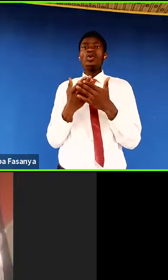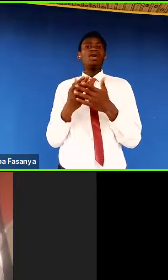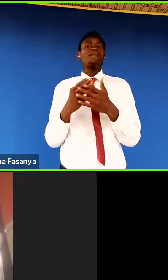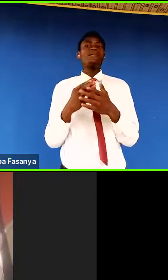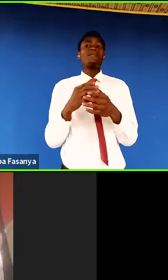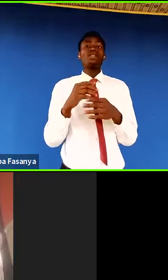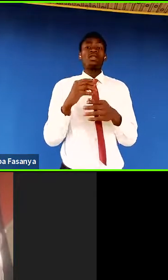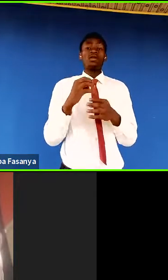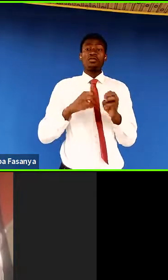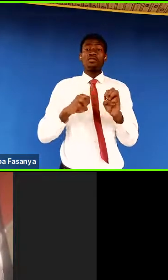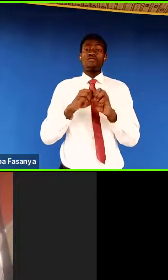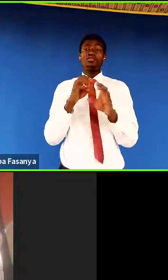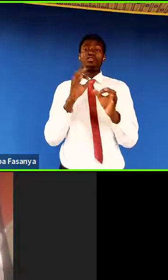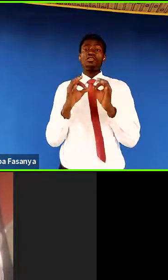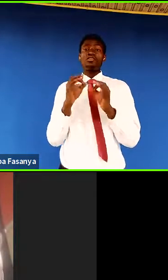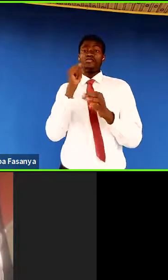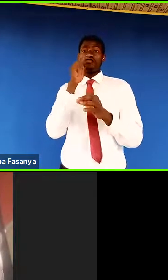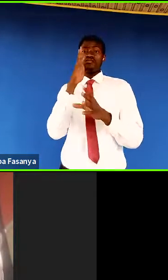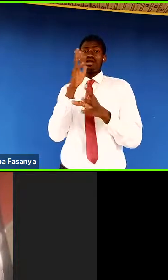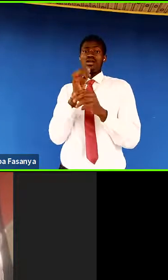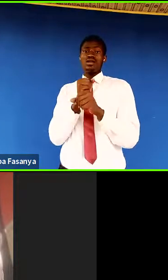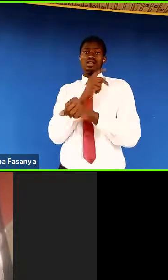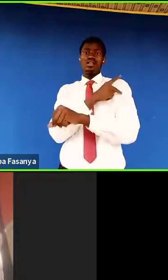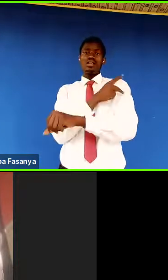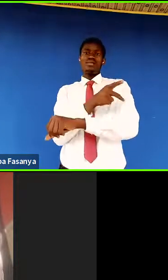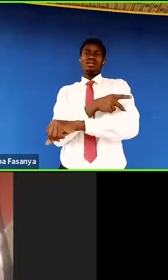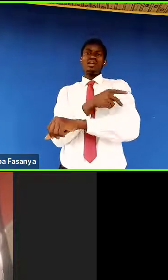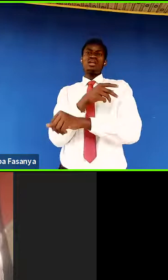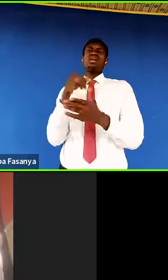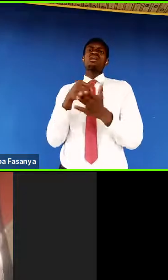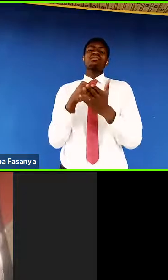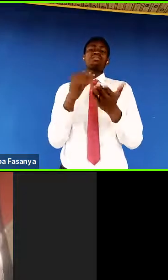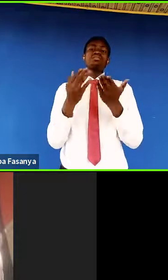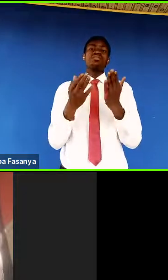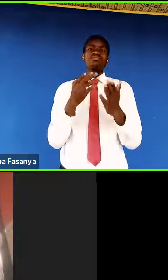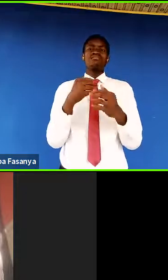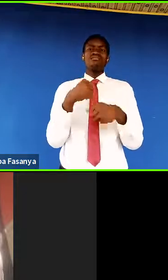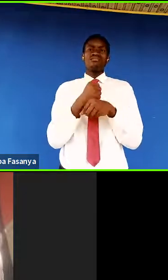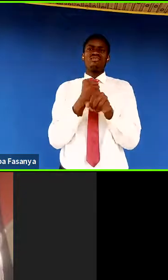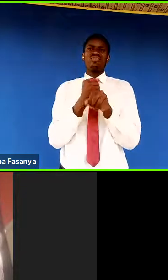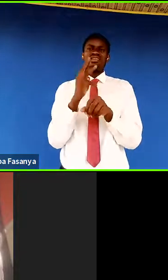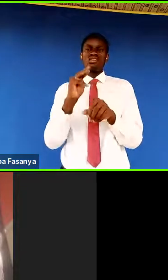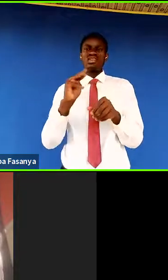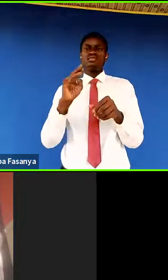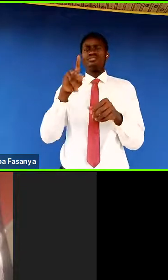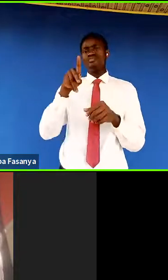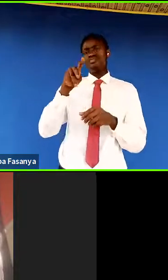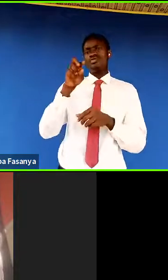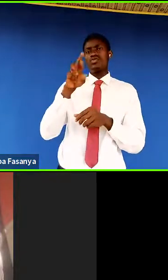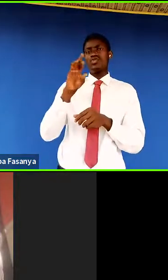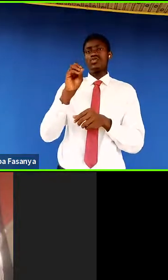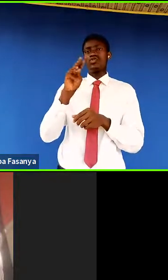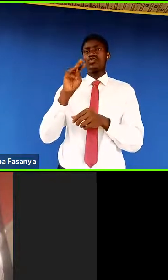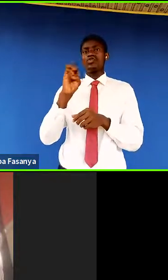prone to certain things when they get pregnant. Okay, being overweight for